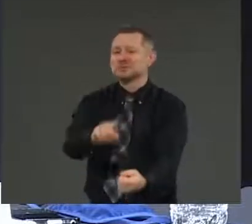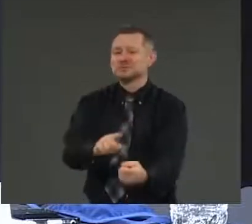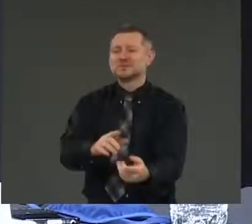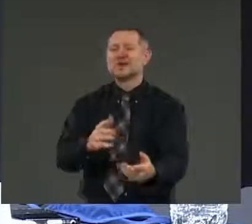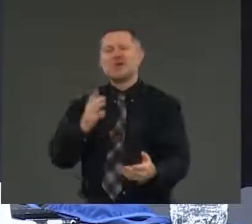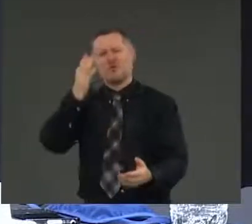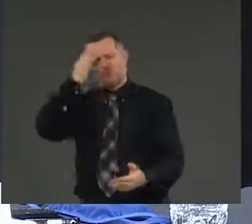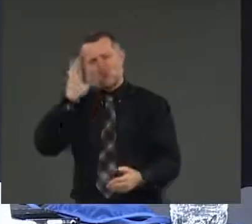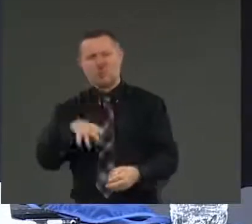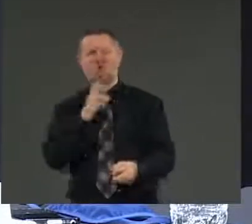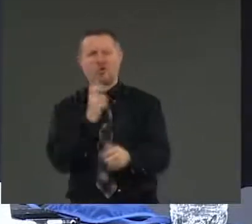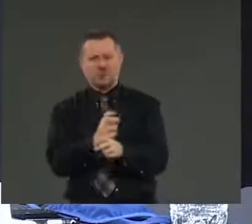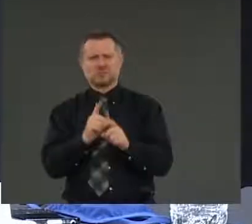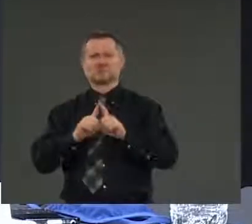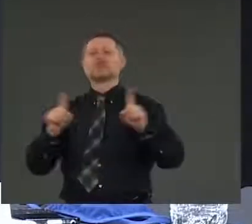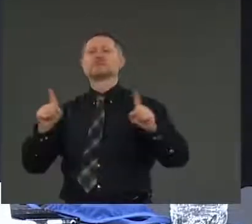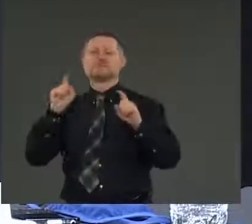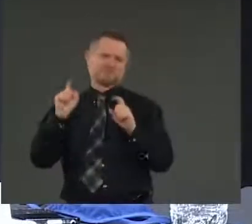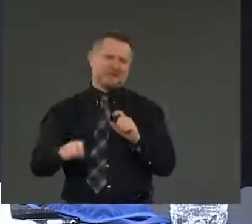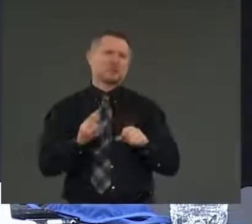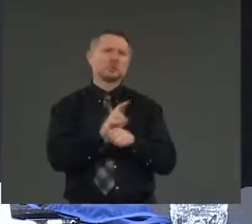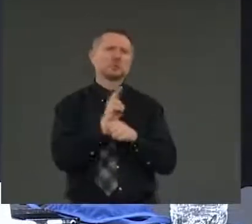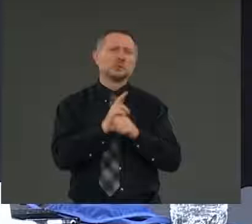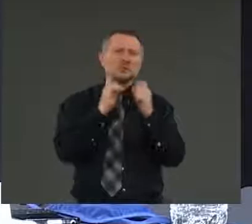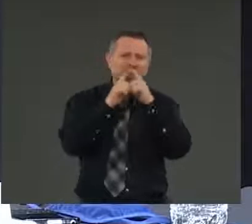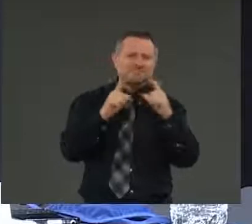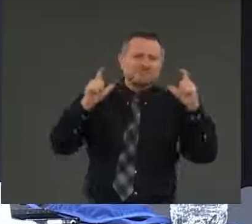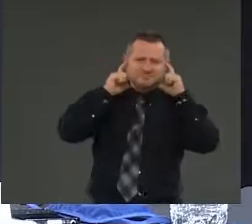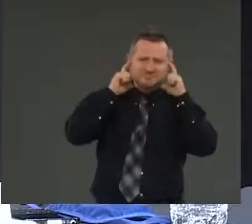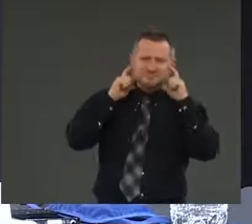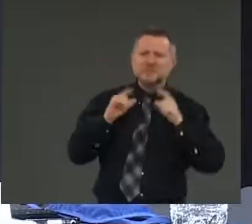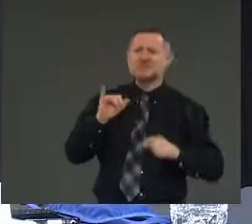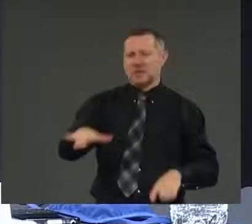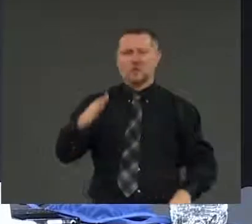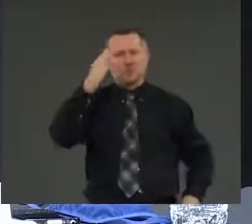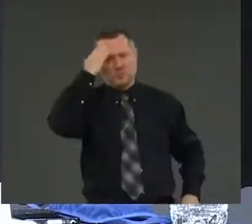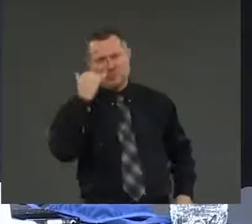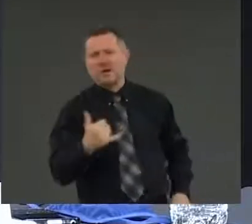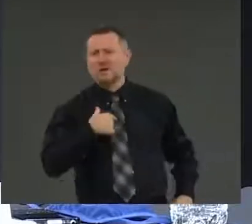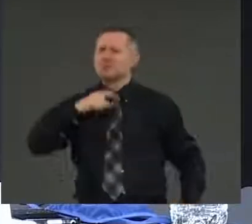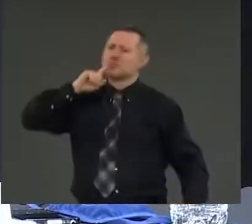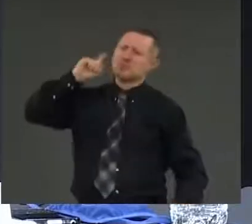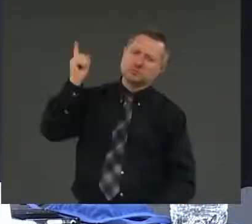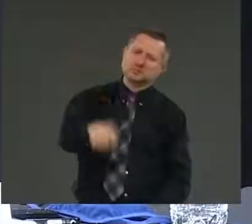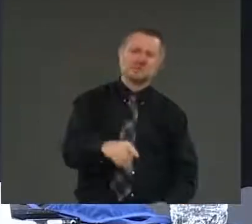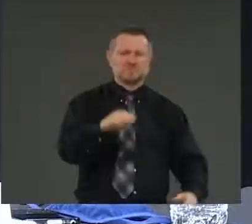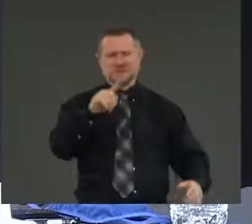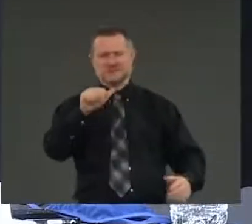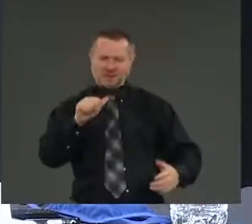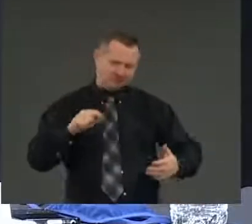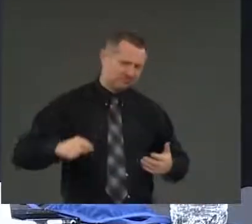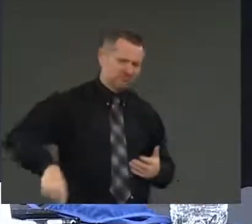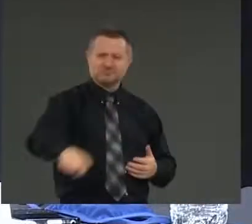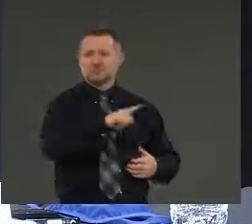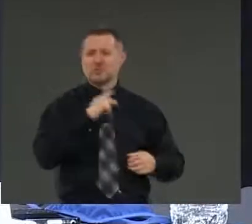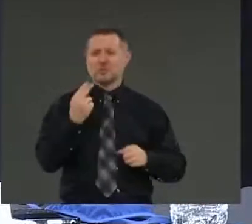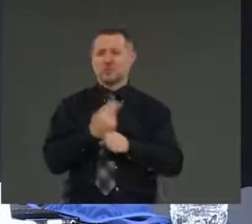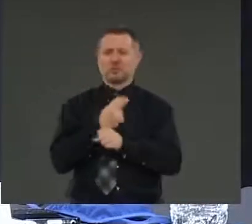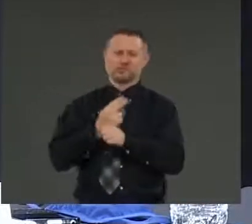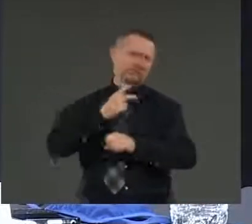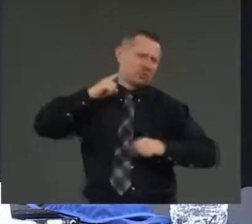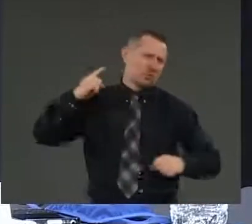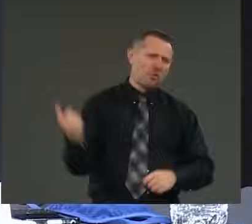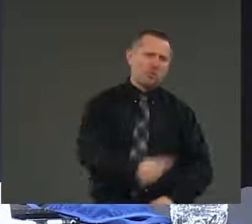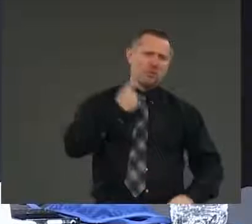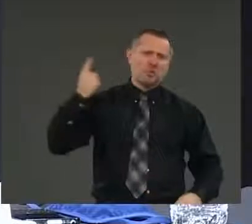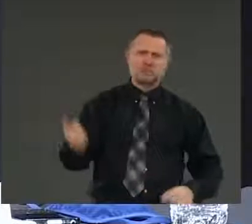it's wear a mask when you come within 6 feet. So that's why you have the order on the MTA, which is always wear a mask, because it's more than likely